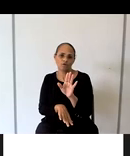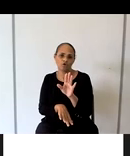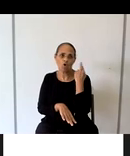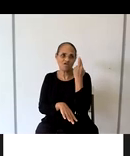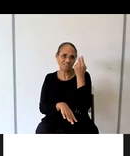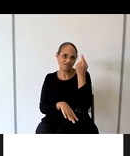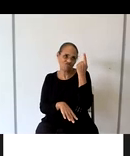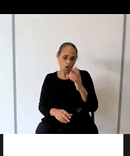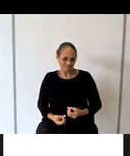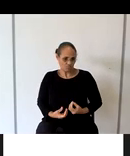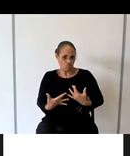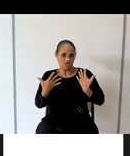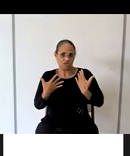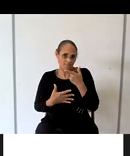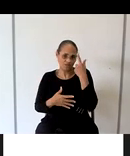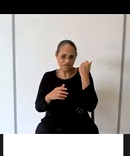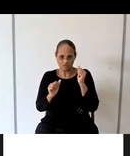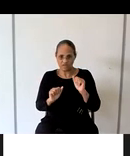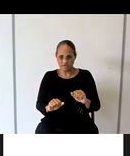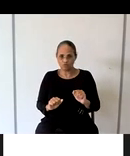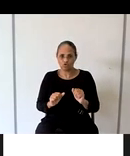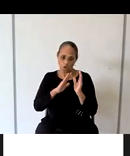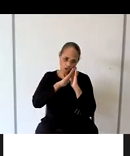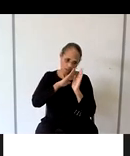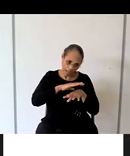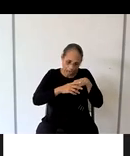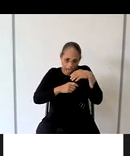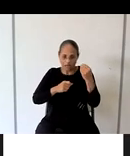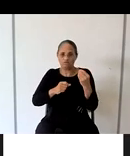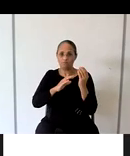inspiration because I was able to get out of bed.